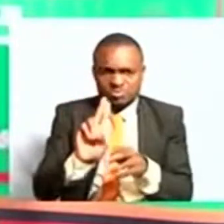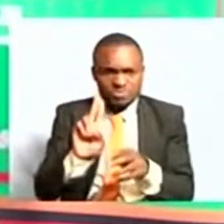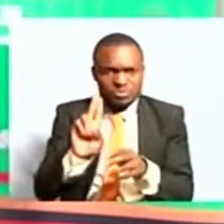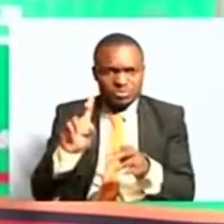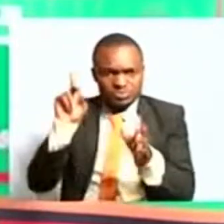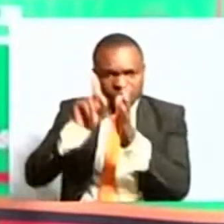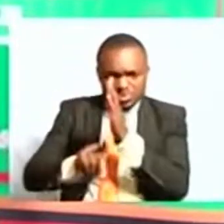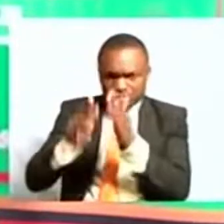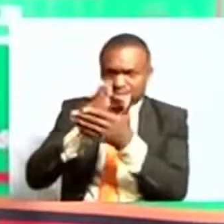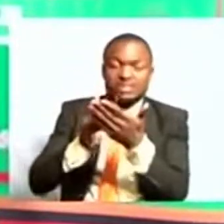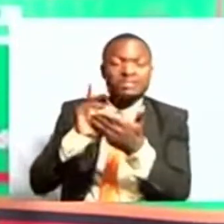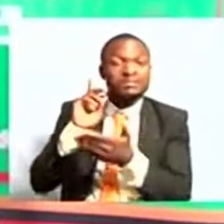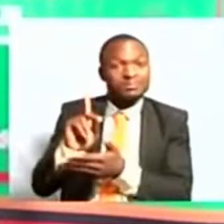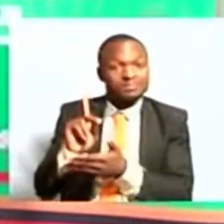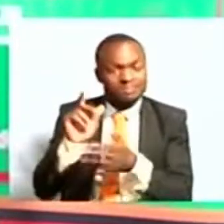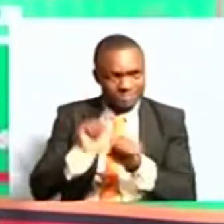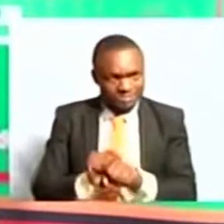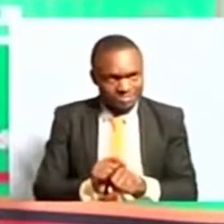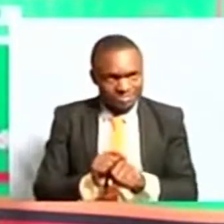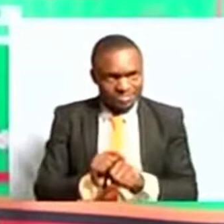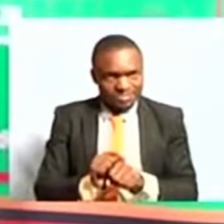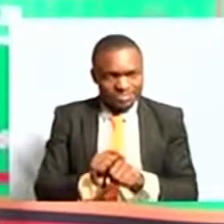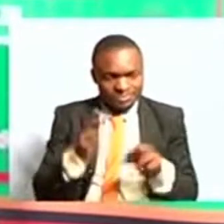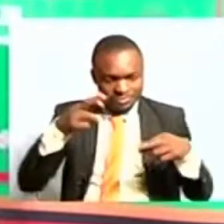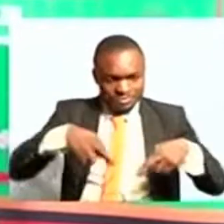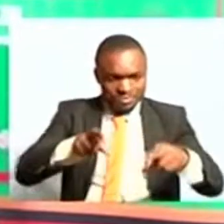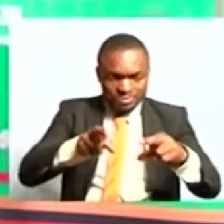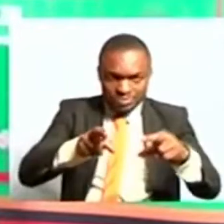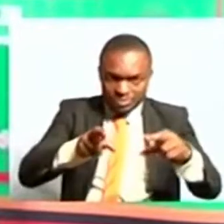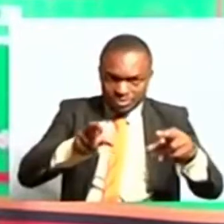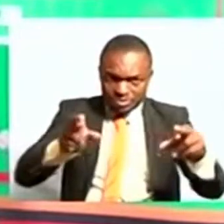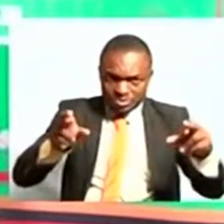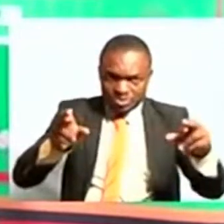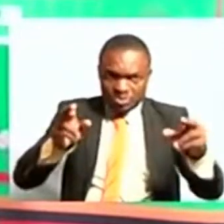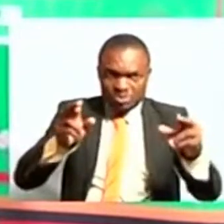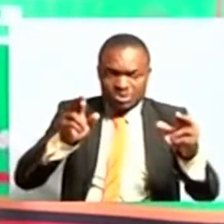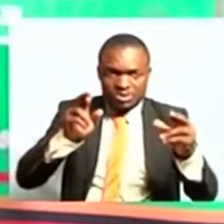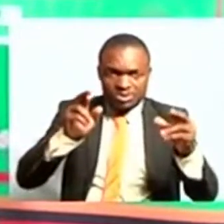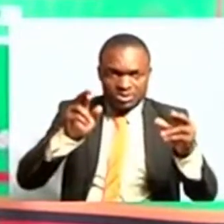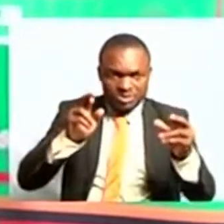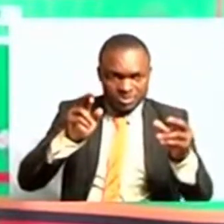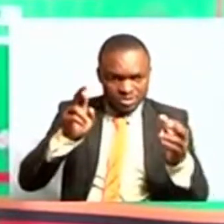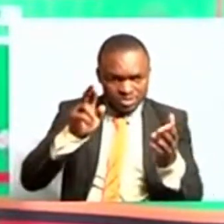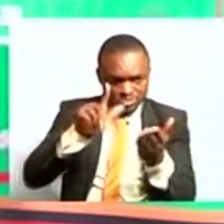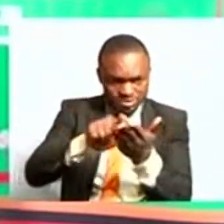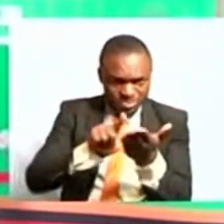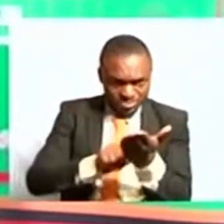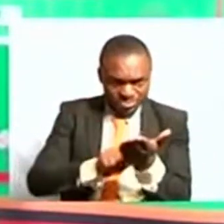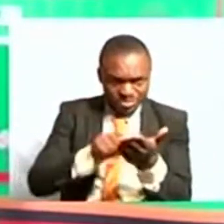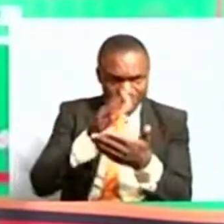life of somebody, and then with regards to road traffic rules, someone is charged with